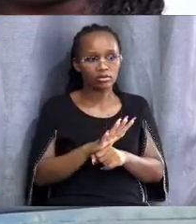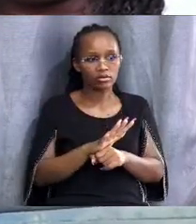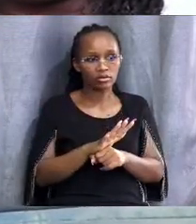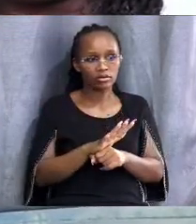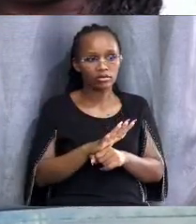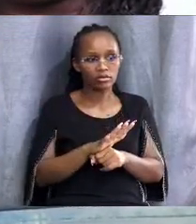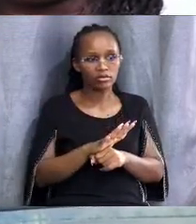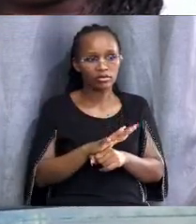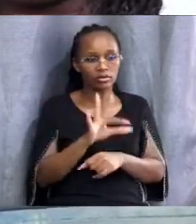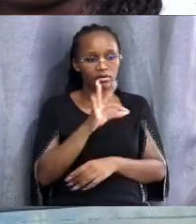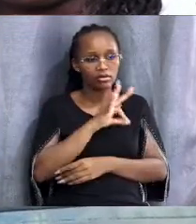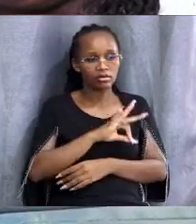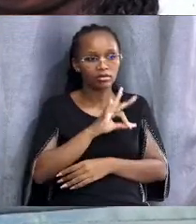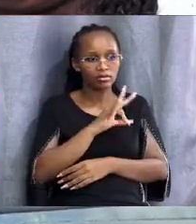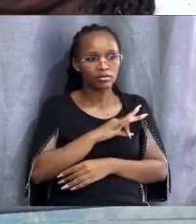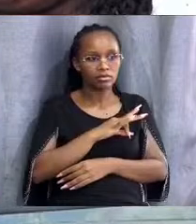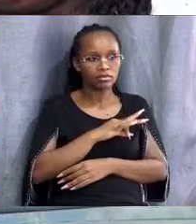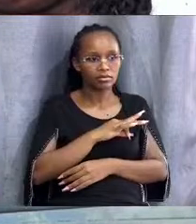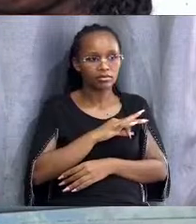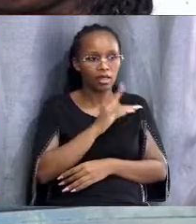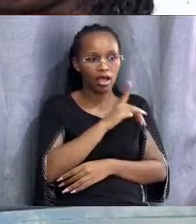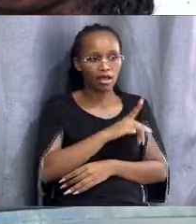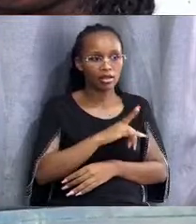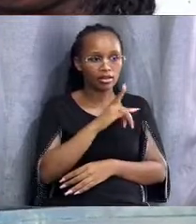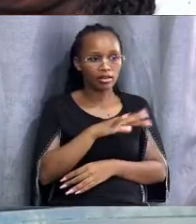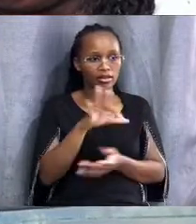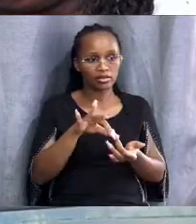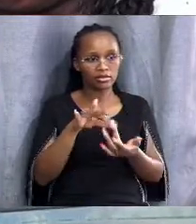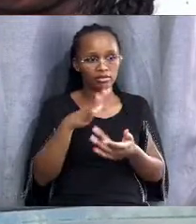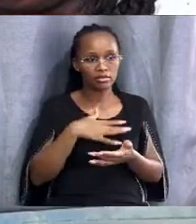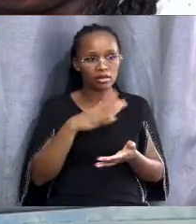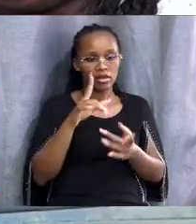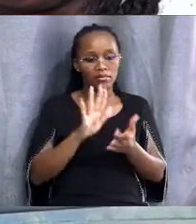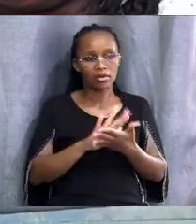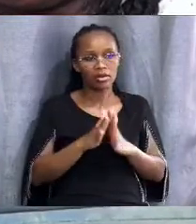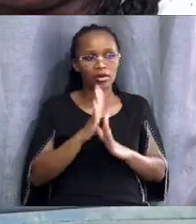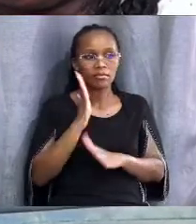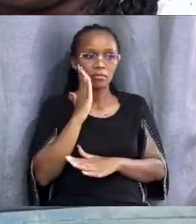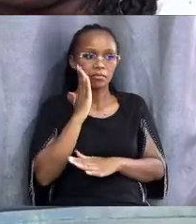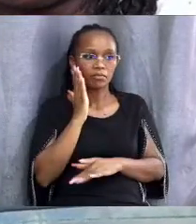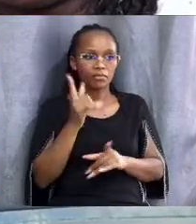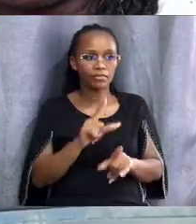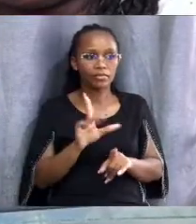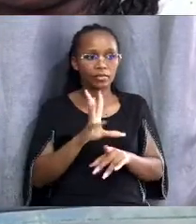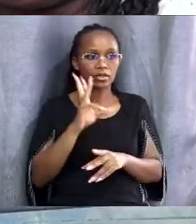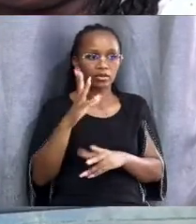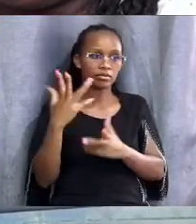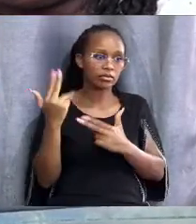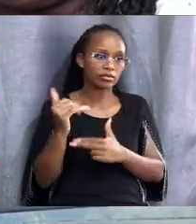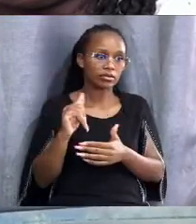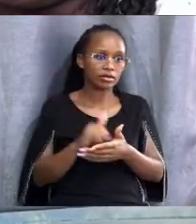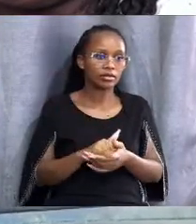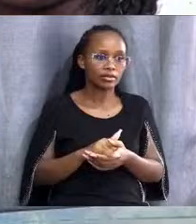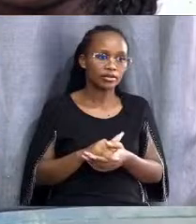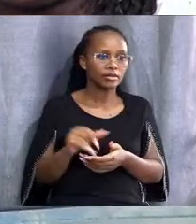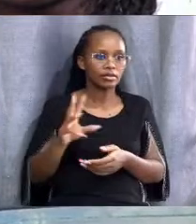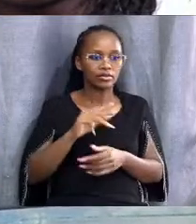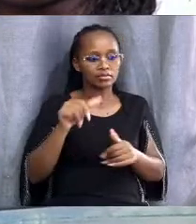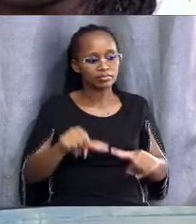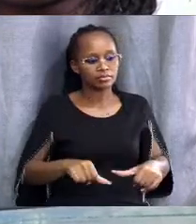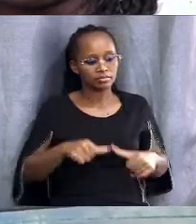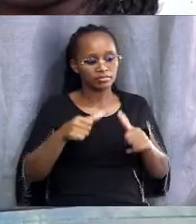and privileged I feel that he chose me to be your mom, and I hope I made him